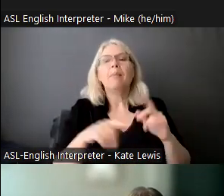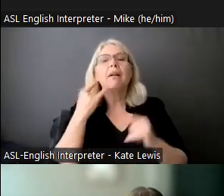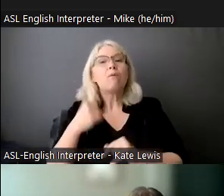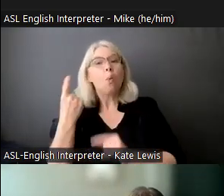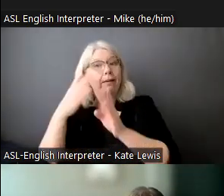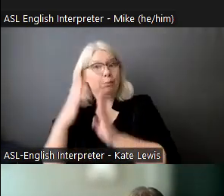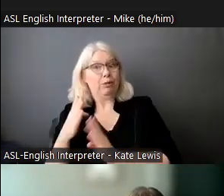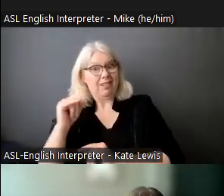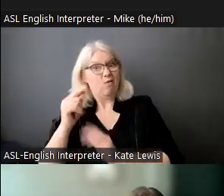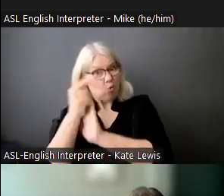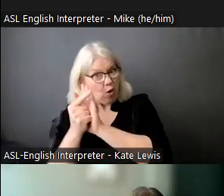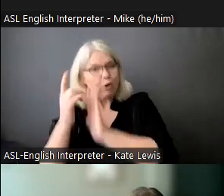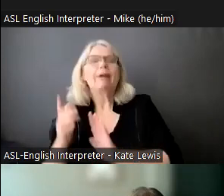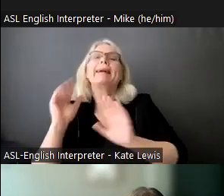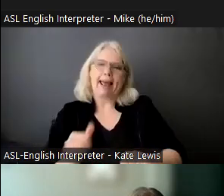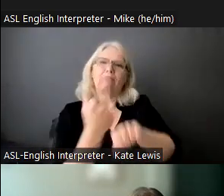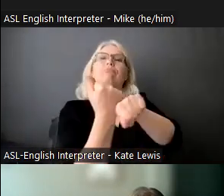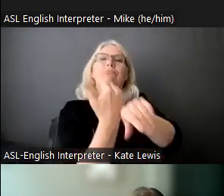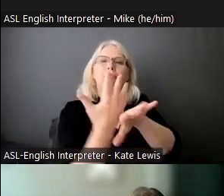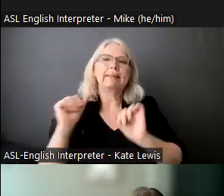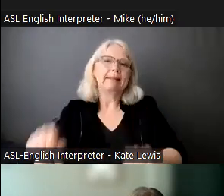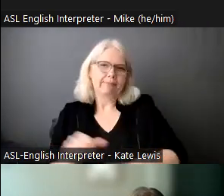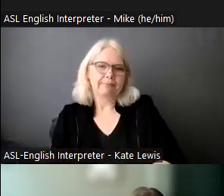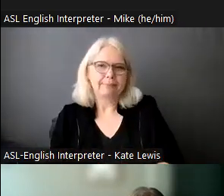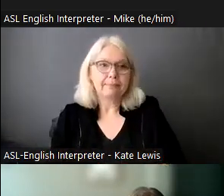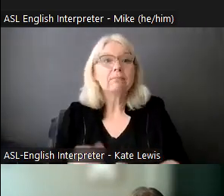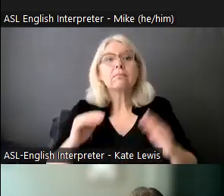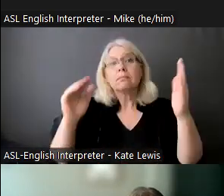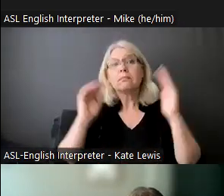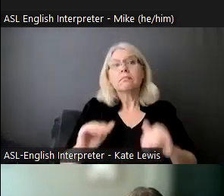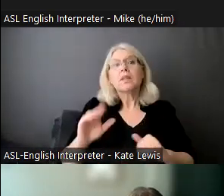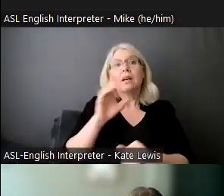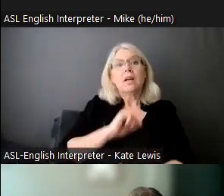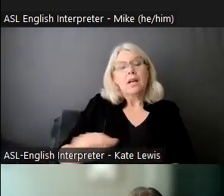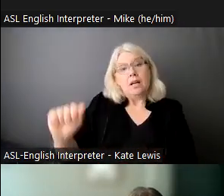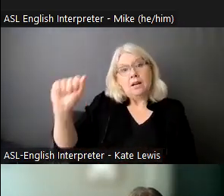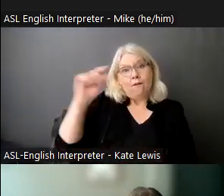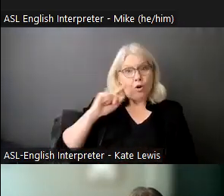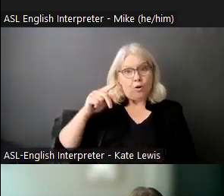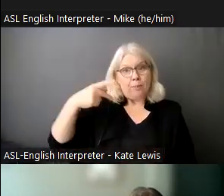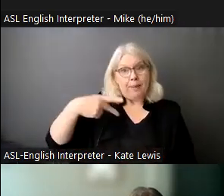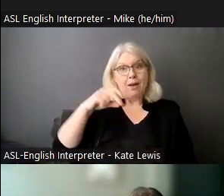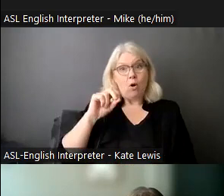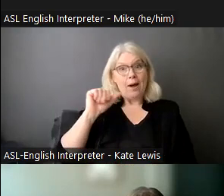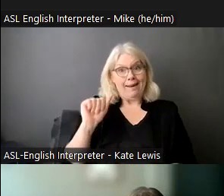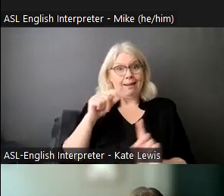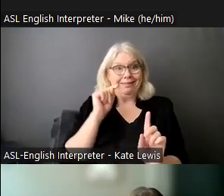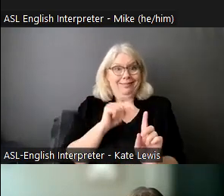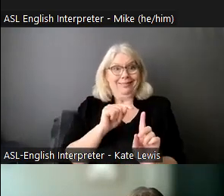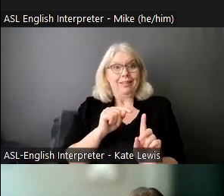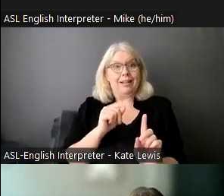A grantor has to be 16 to make a power of attorney for personal care, but how old can the witnesses be? They have to be